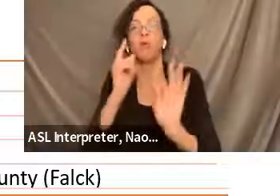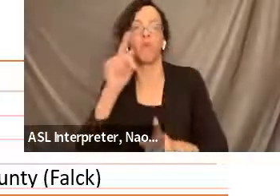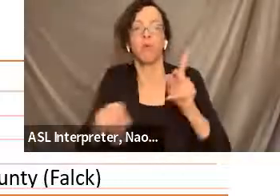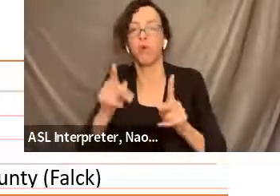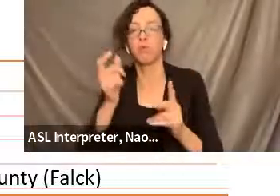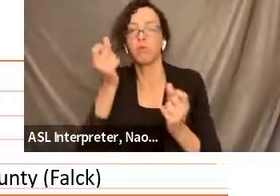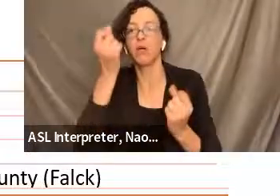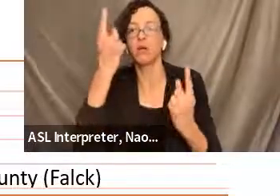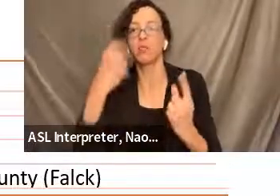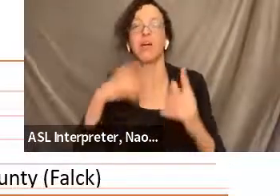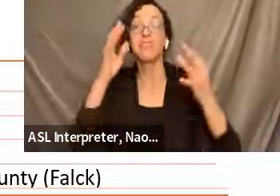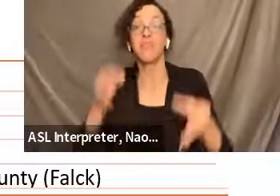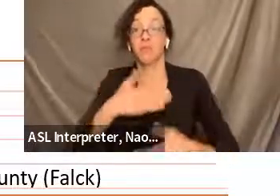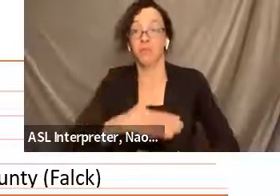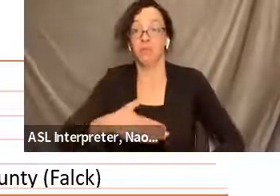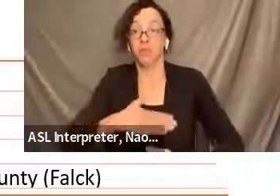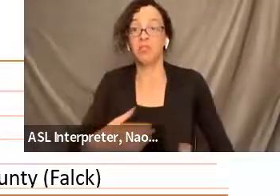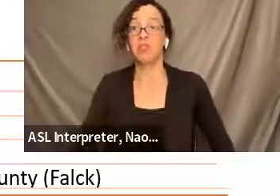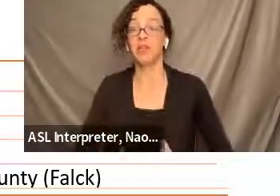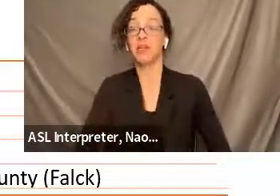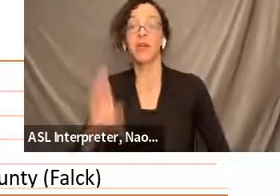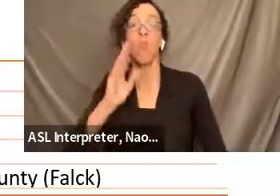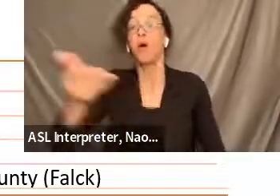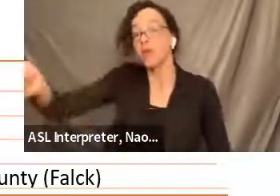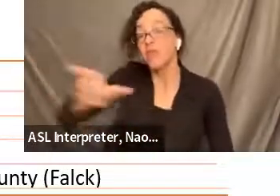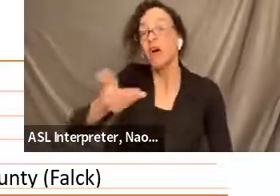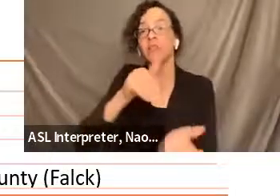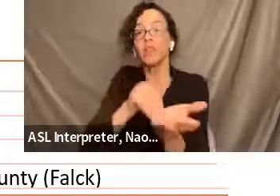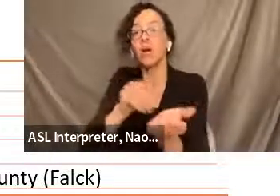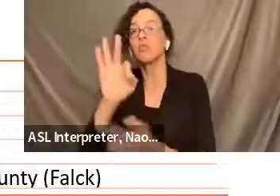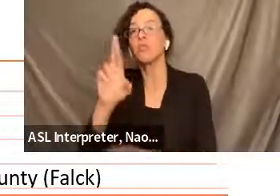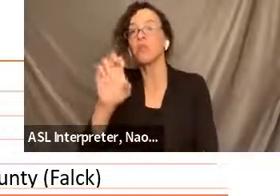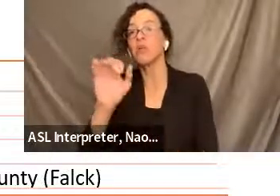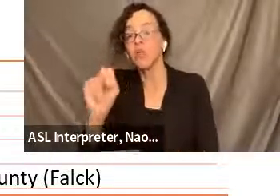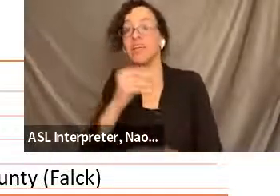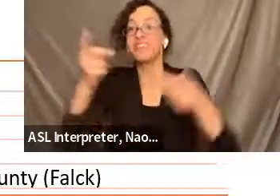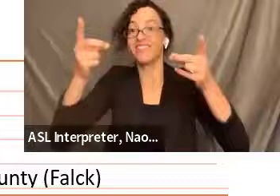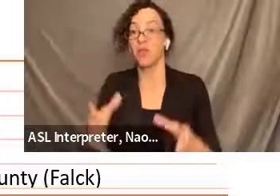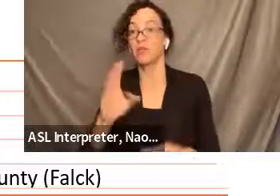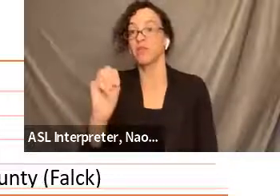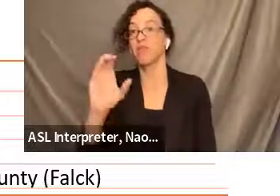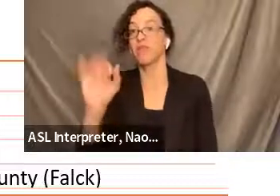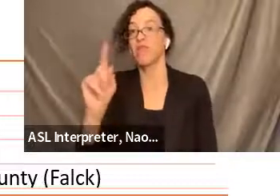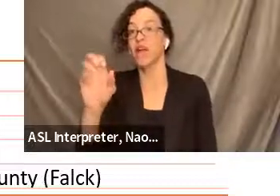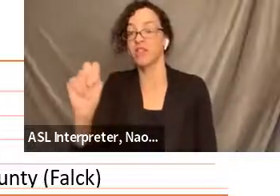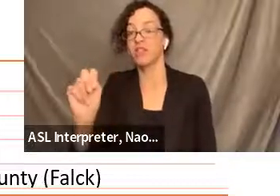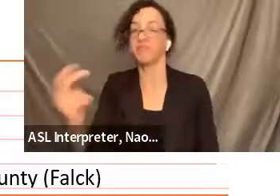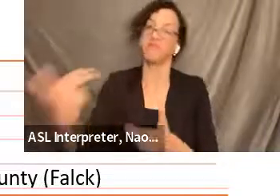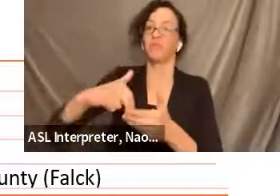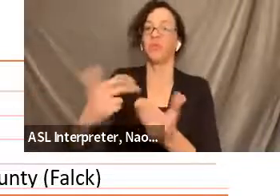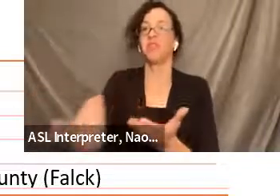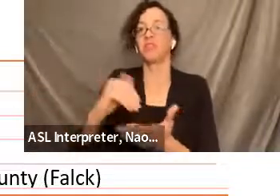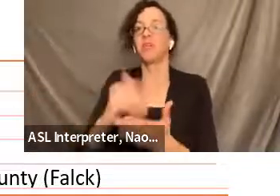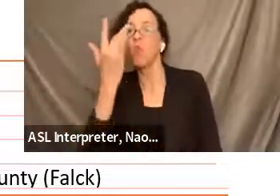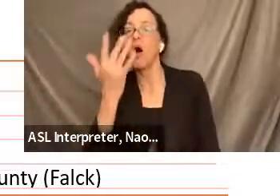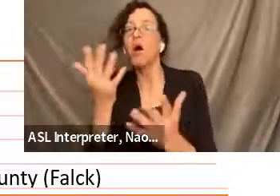appreciate that. I'm going to invite Dr. Freeman and Director McFadden back on, because I would like to maybe have a little